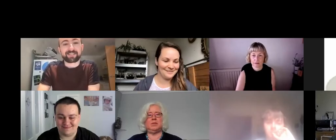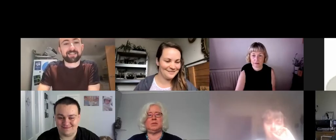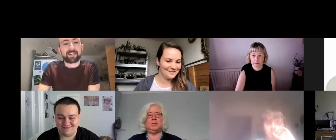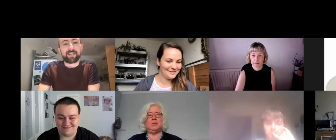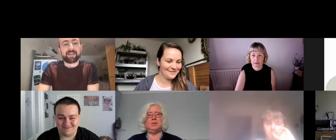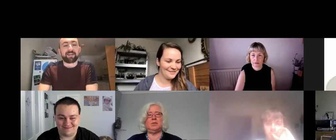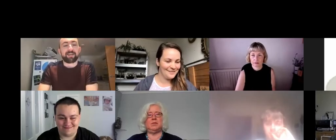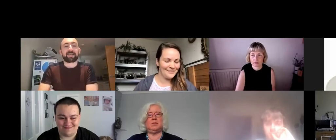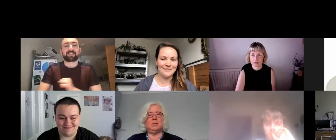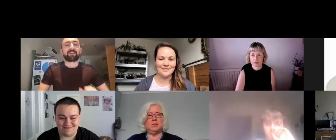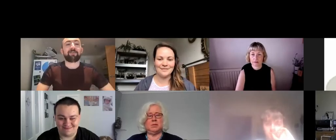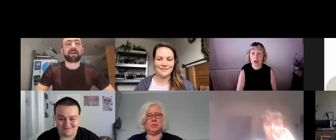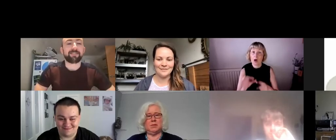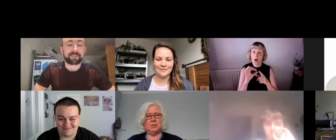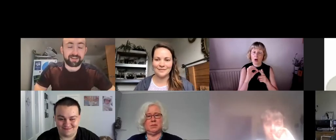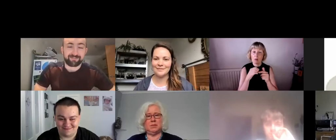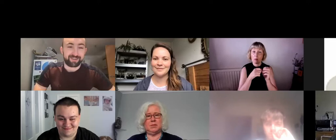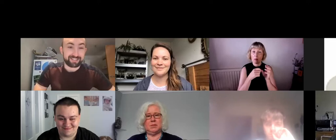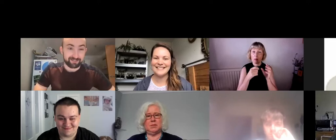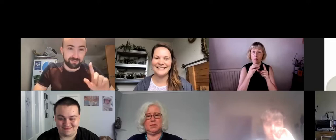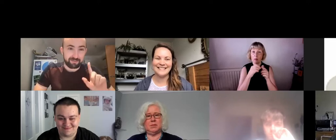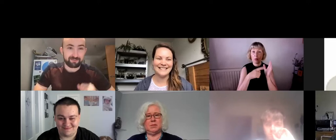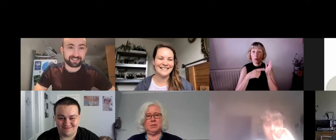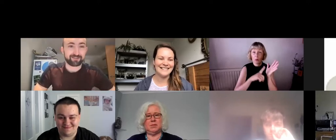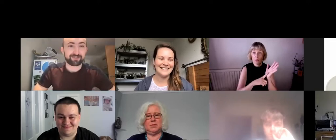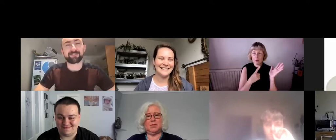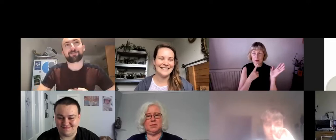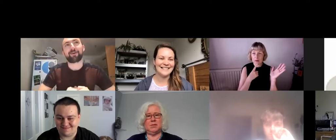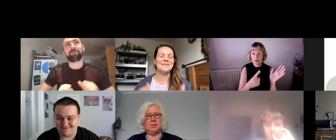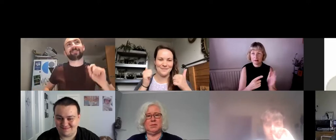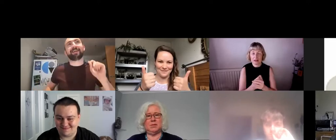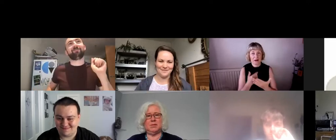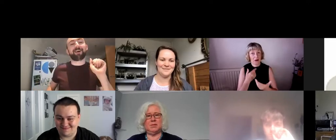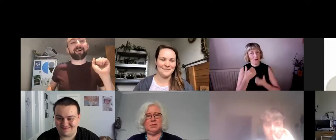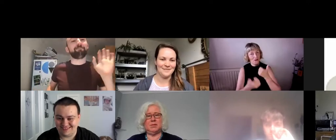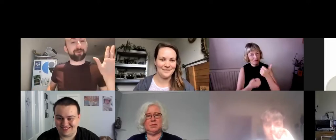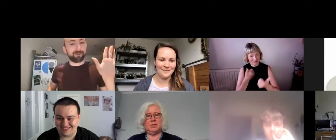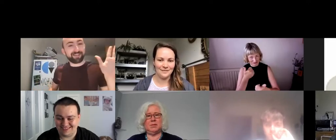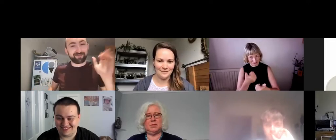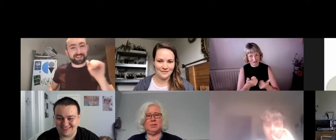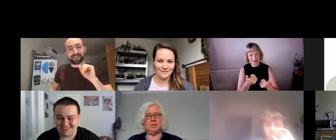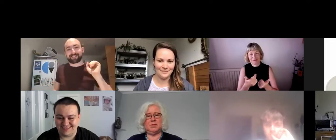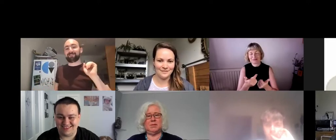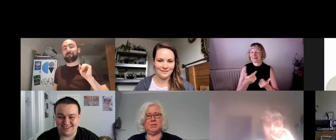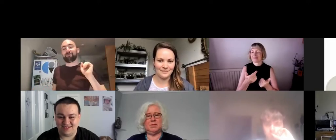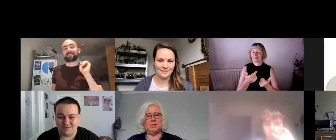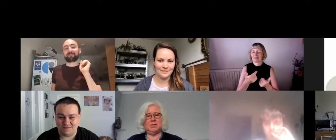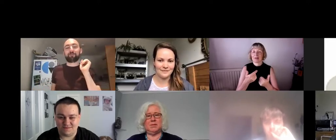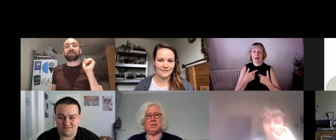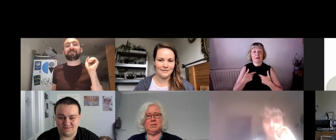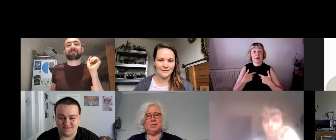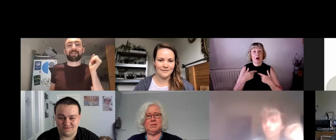There it is. Great. Thank you. And well done for remembering to audio describe yourself. I'm Paul. I'm a